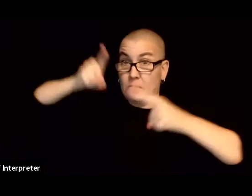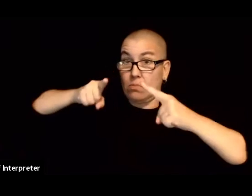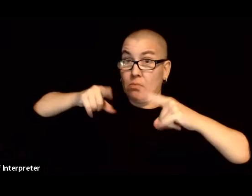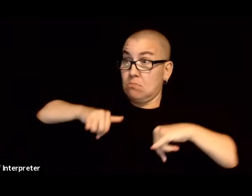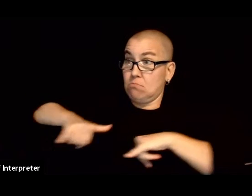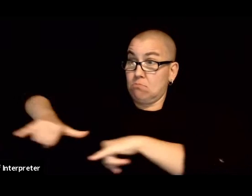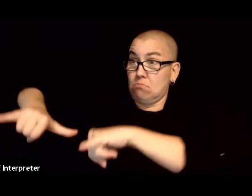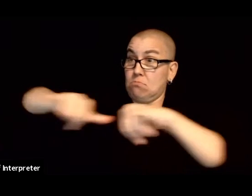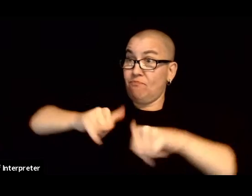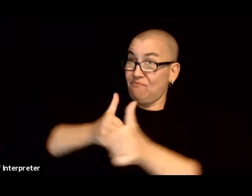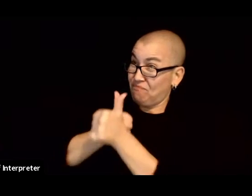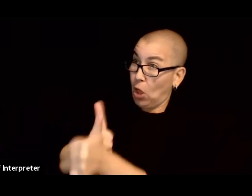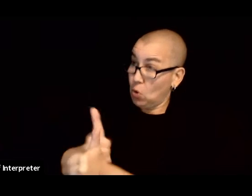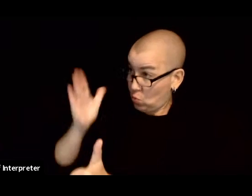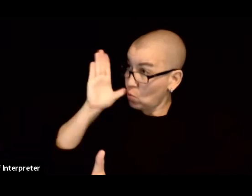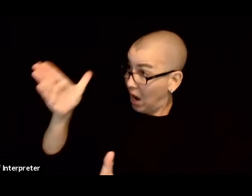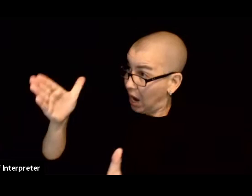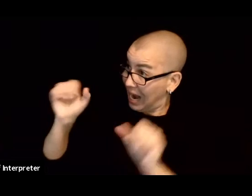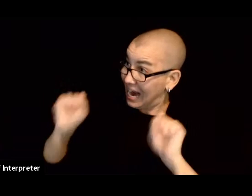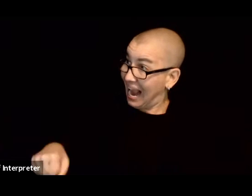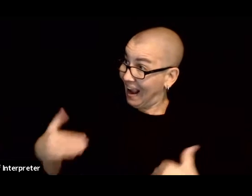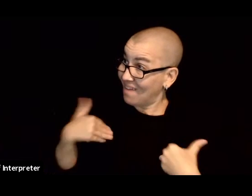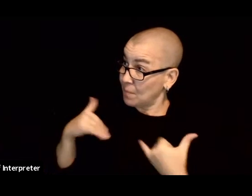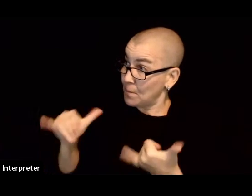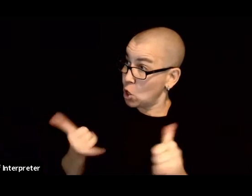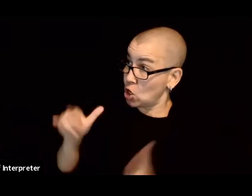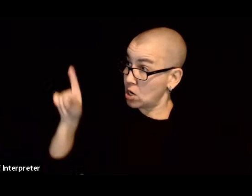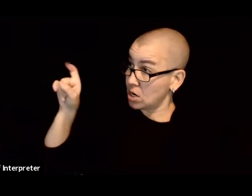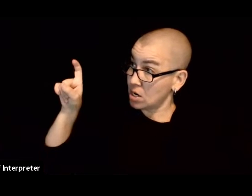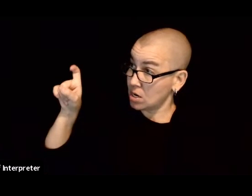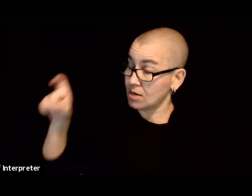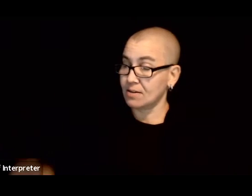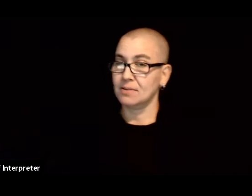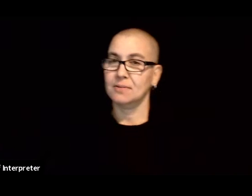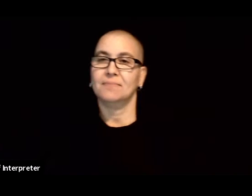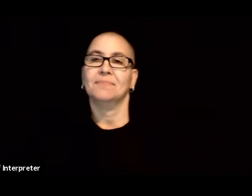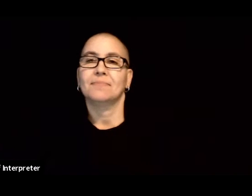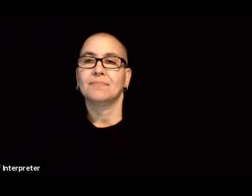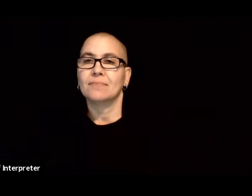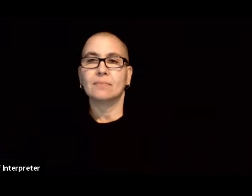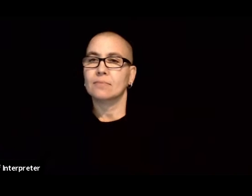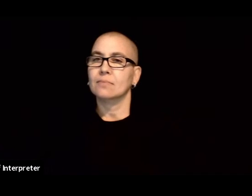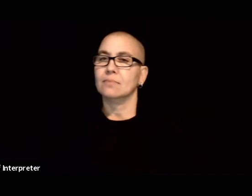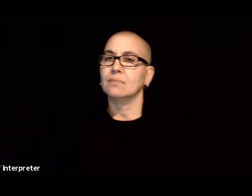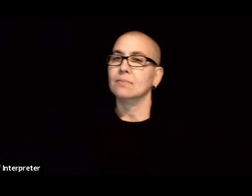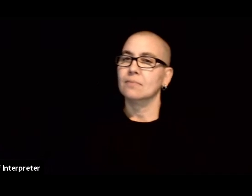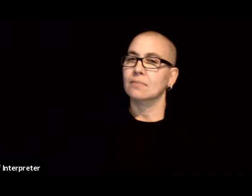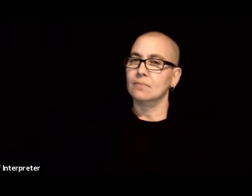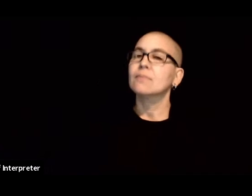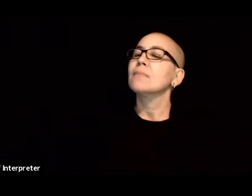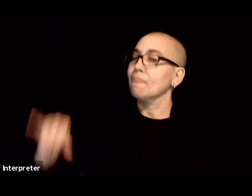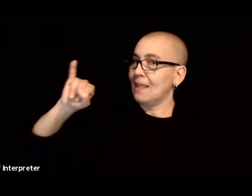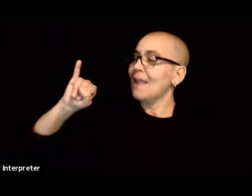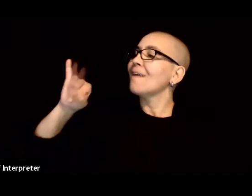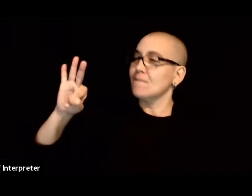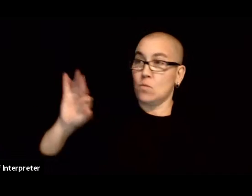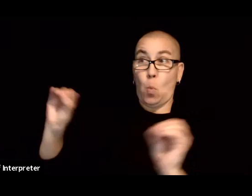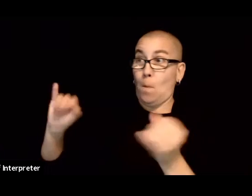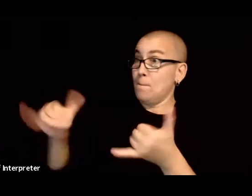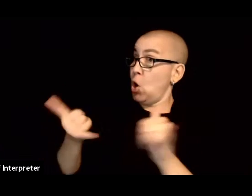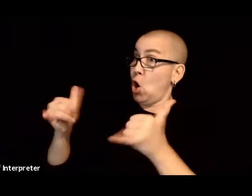understanding you correctly. Yeah, I mean, I think what I'd say is that it's not that shutting everything down couldn't have an impact,